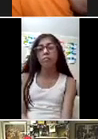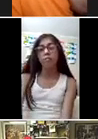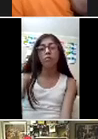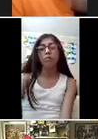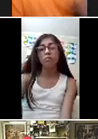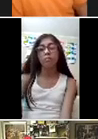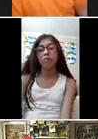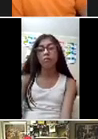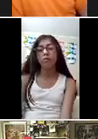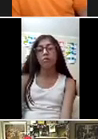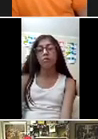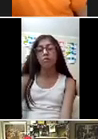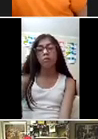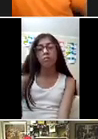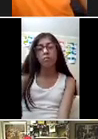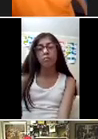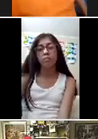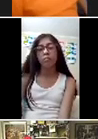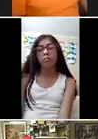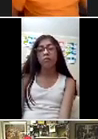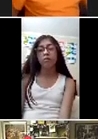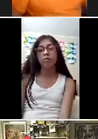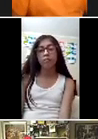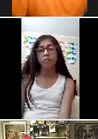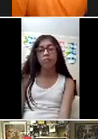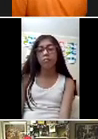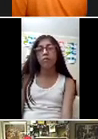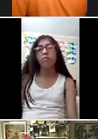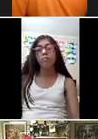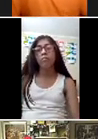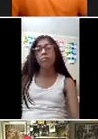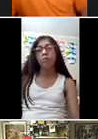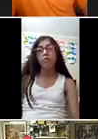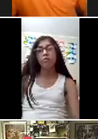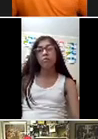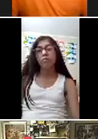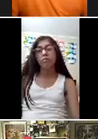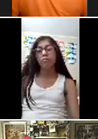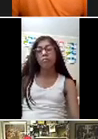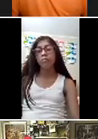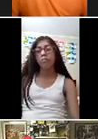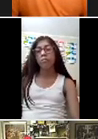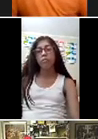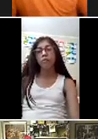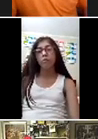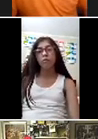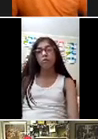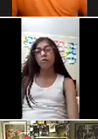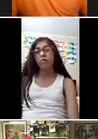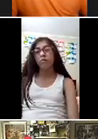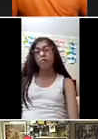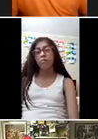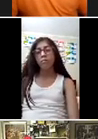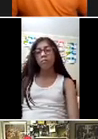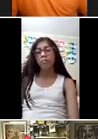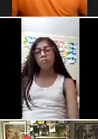you might start out one way, but you can graduate to the next level. You can graduate, right? And that's what he's saying. We